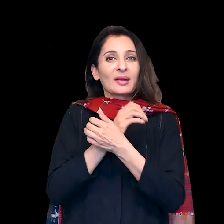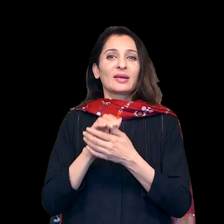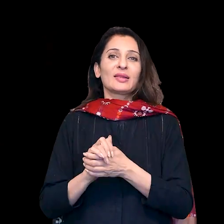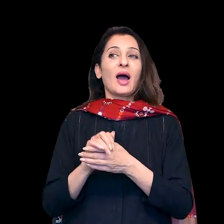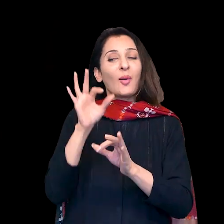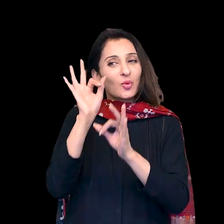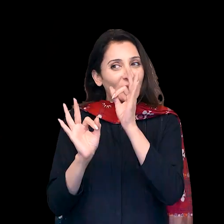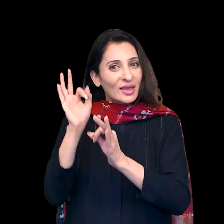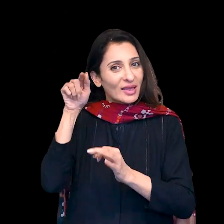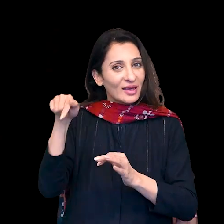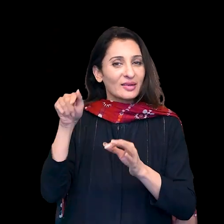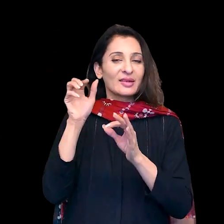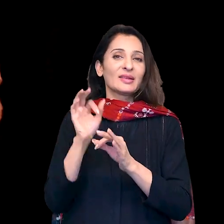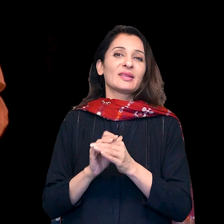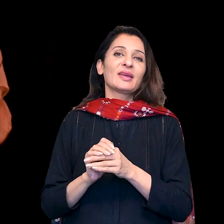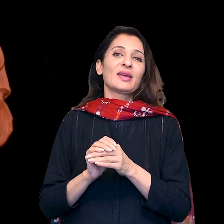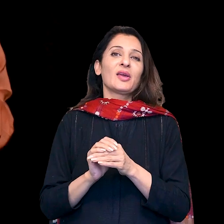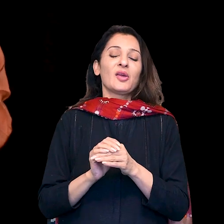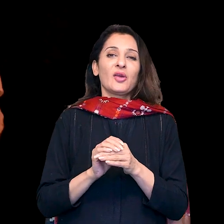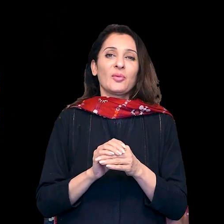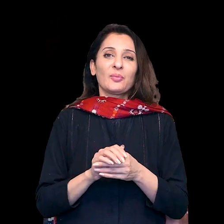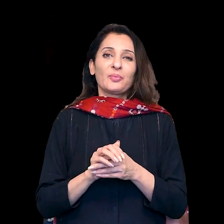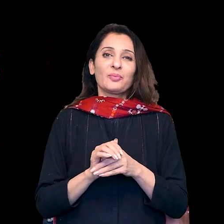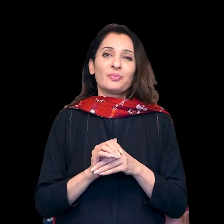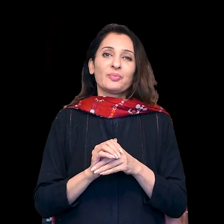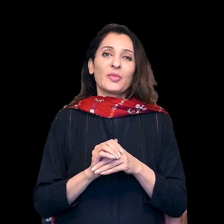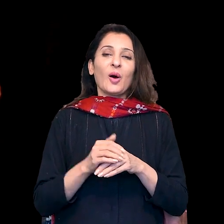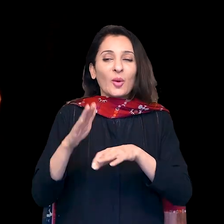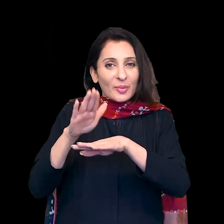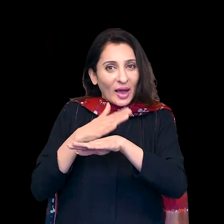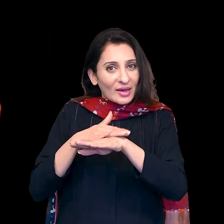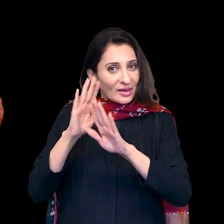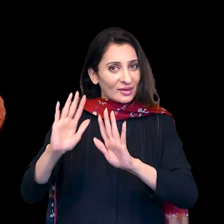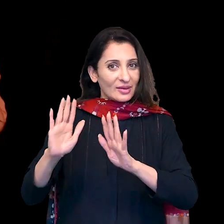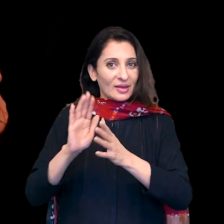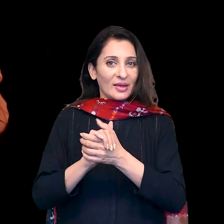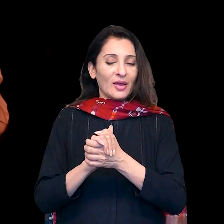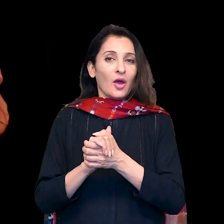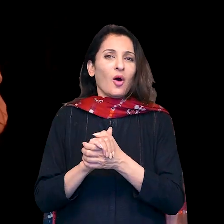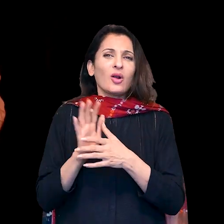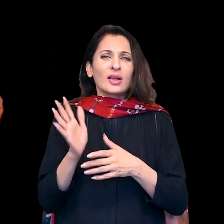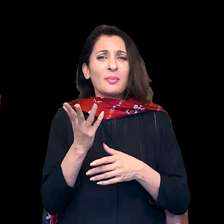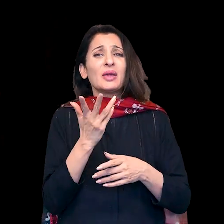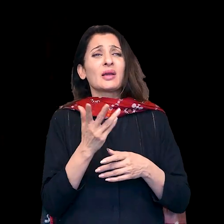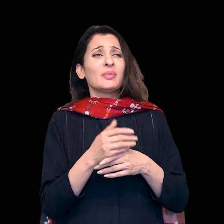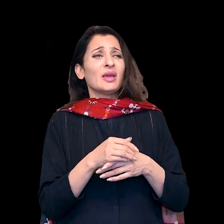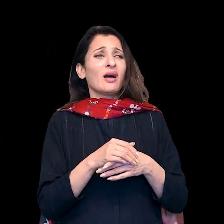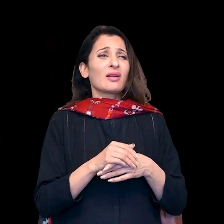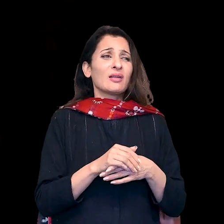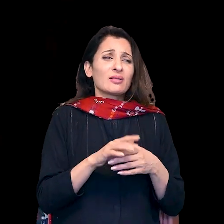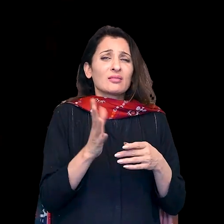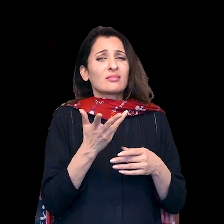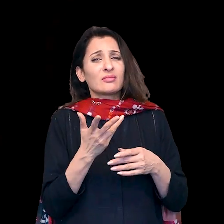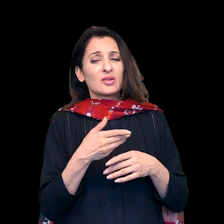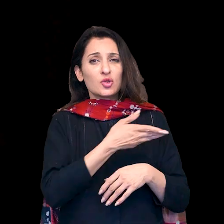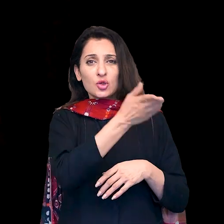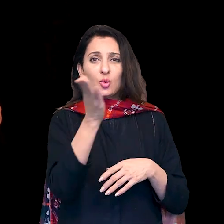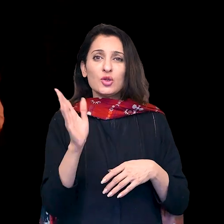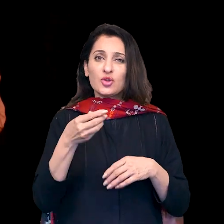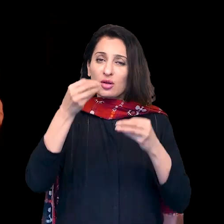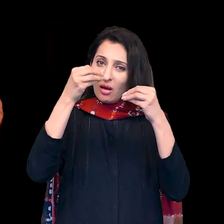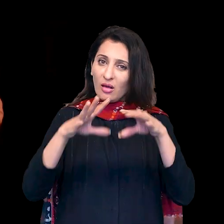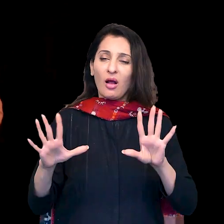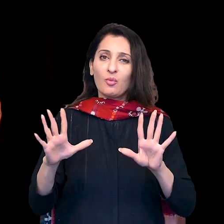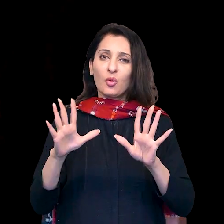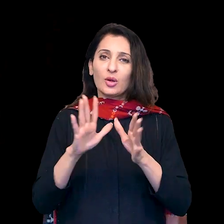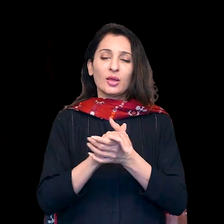them. When there are bad days happening, which is quite often the case in everybody who's been married, there's another side that comes up,